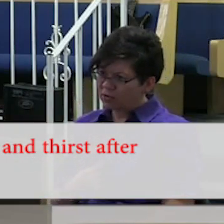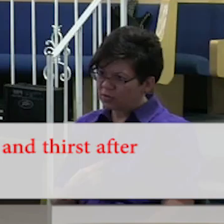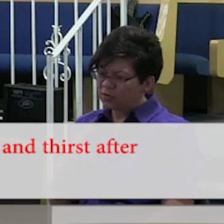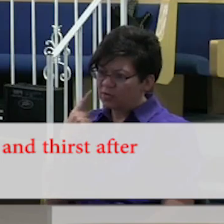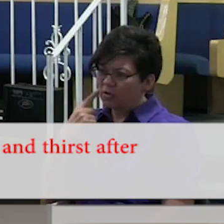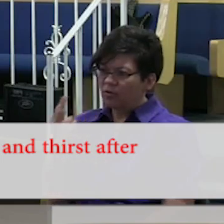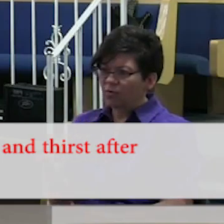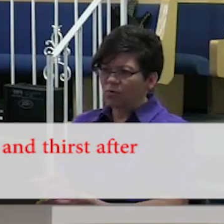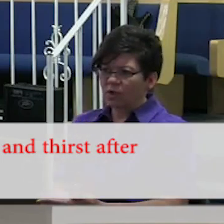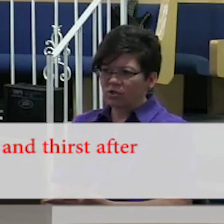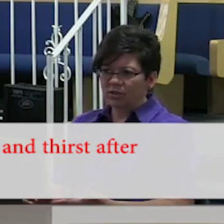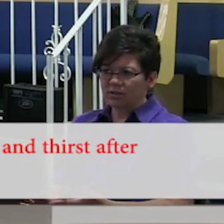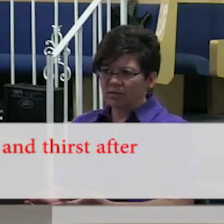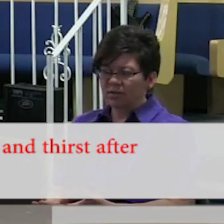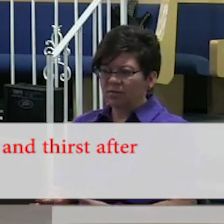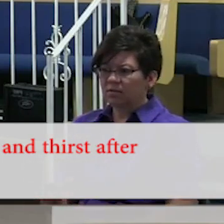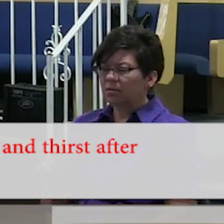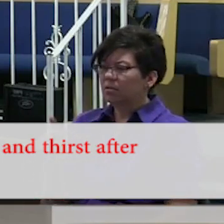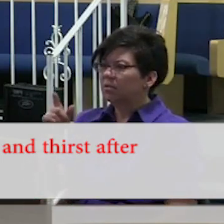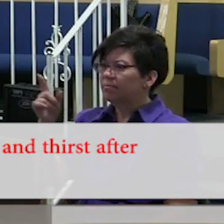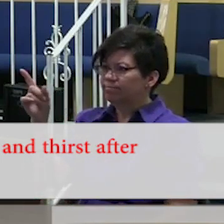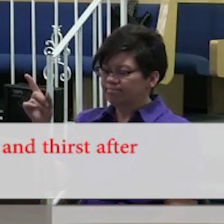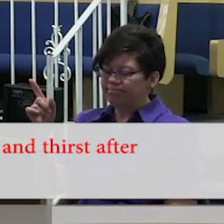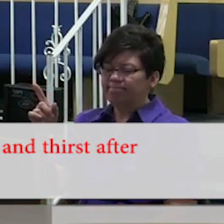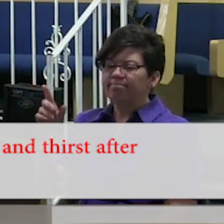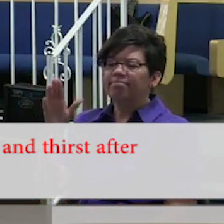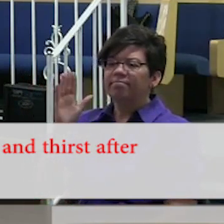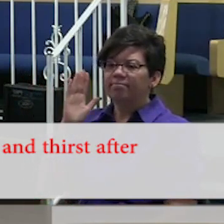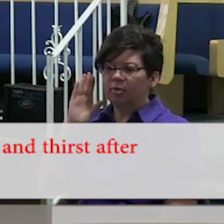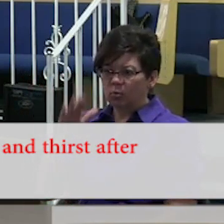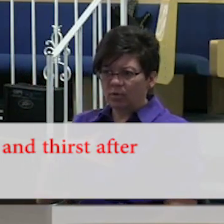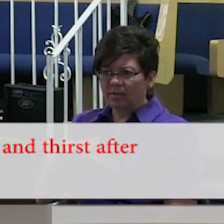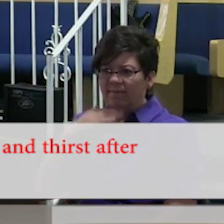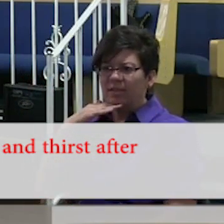righteousness, for they shall be filled."